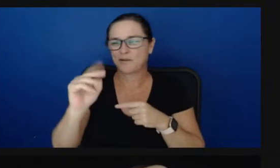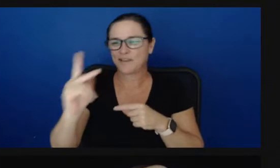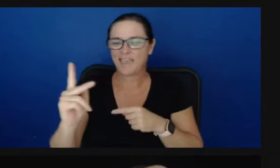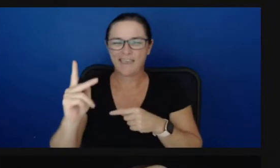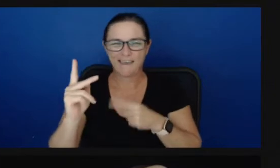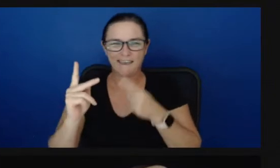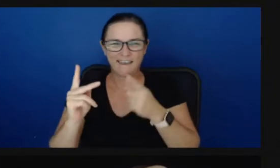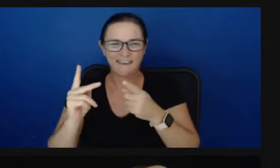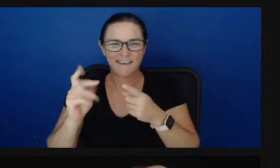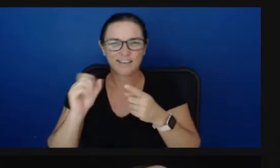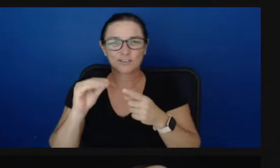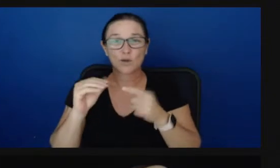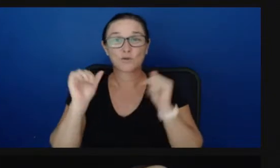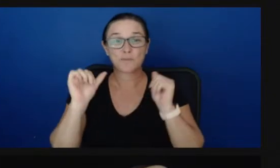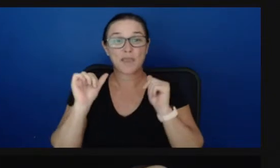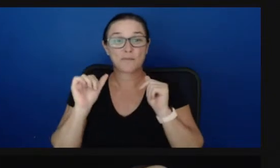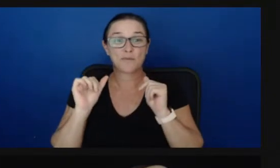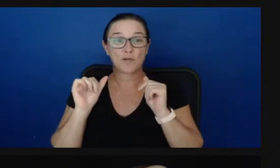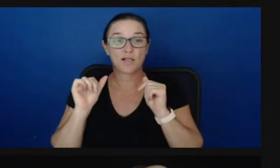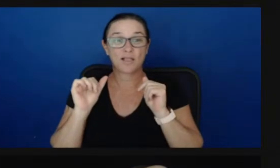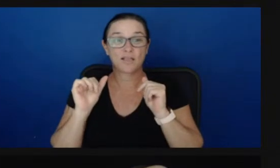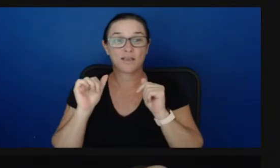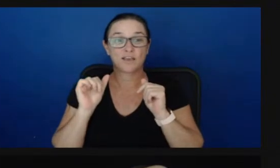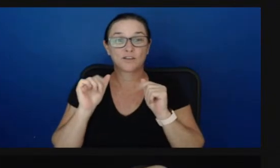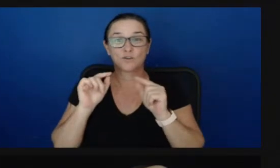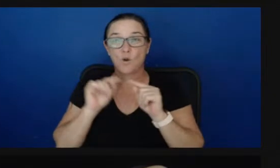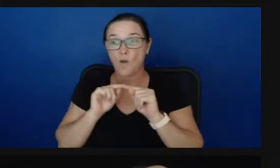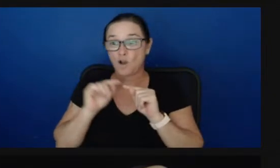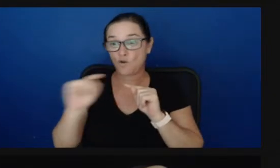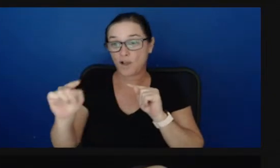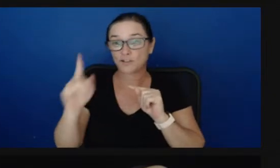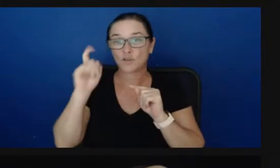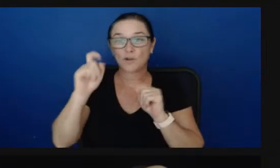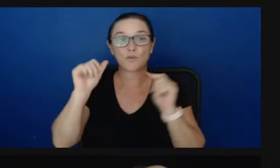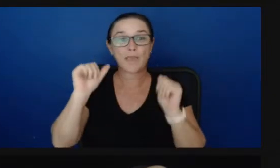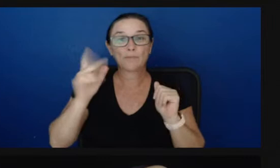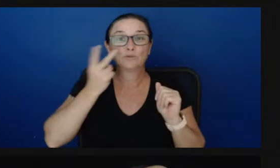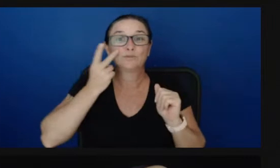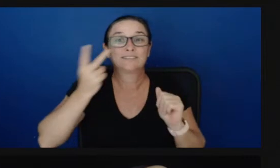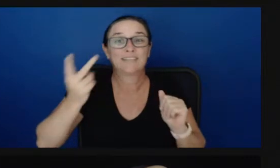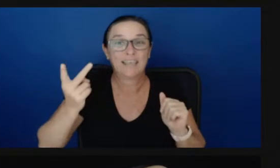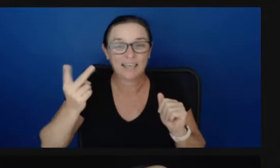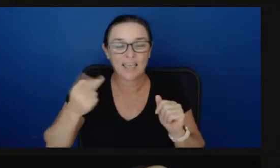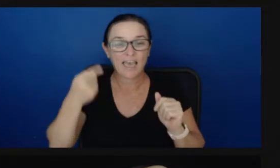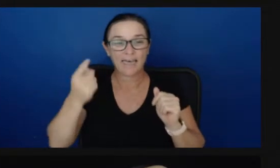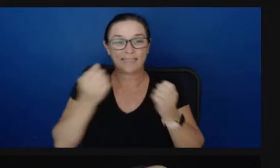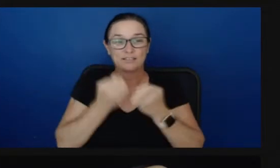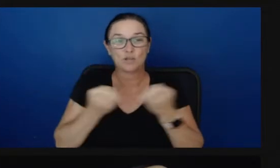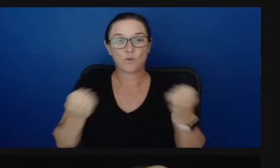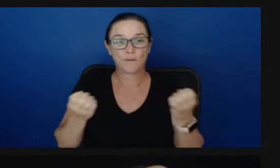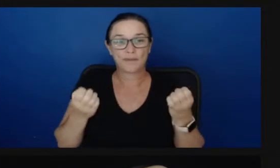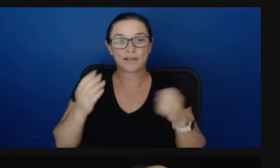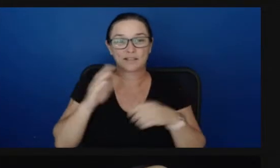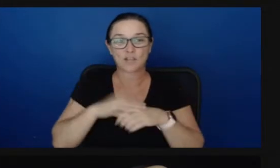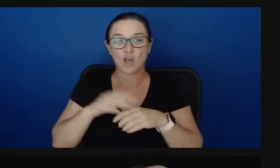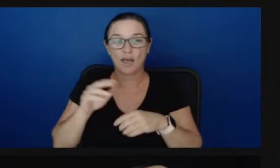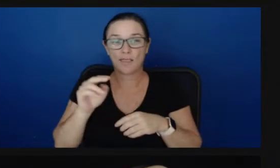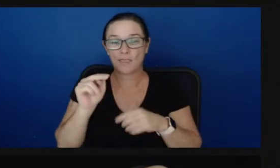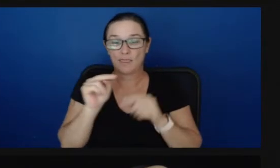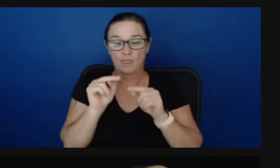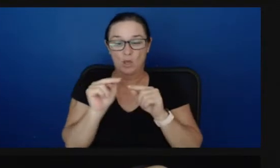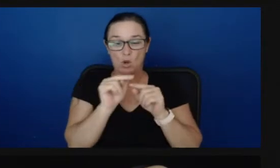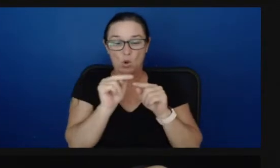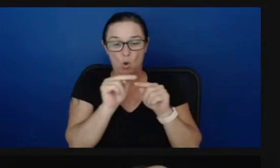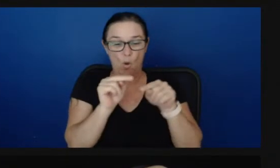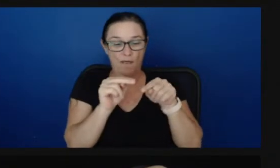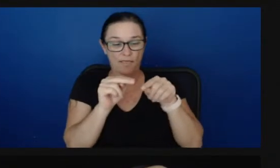back across the island. You need a line of sight. And since this equipment is on the north rim of Mauna Loa